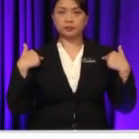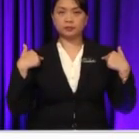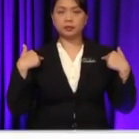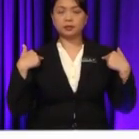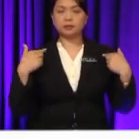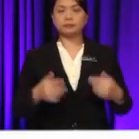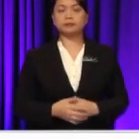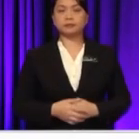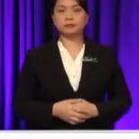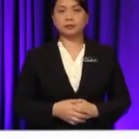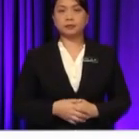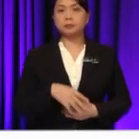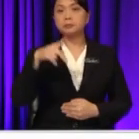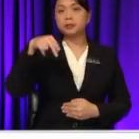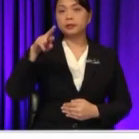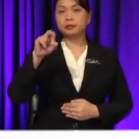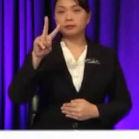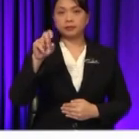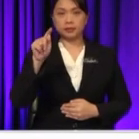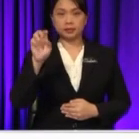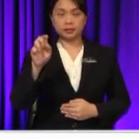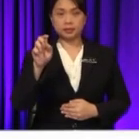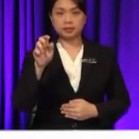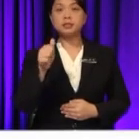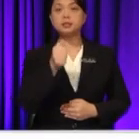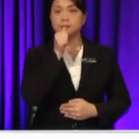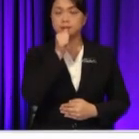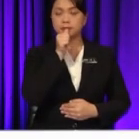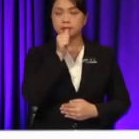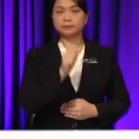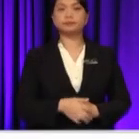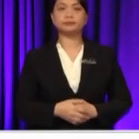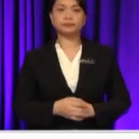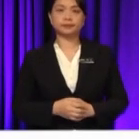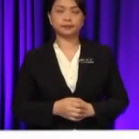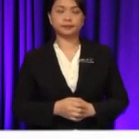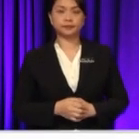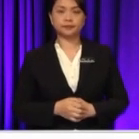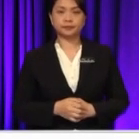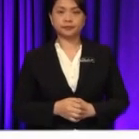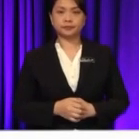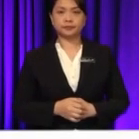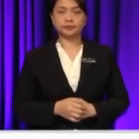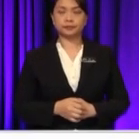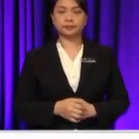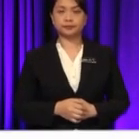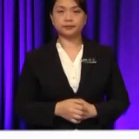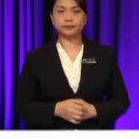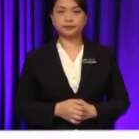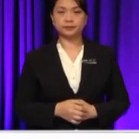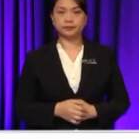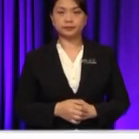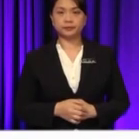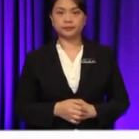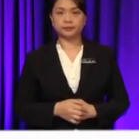because nobody are going to throw around all your information. Yes, there's okay. No receipts. Yes. So that is the paragraph topic for paragraph